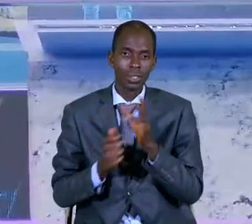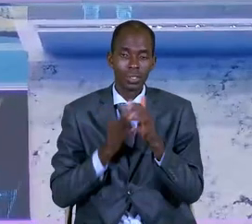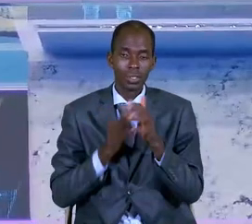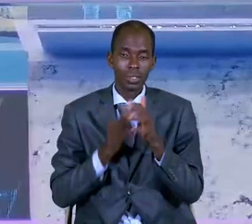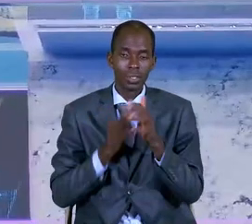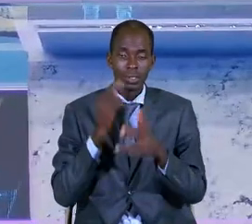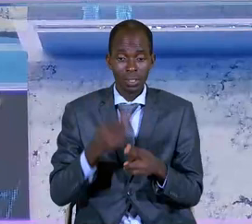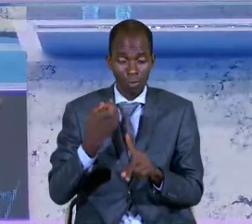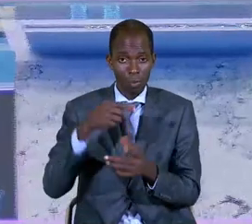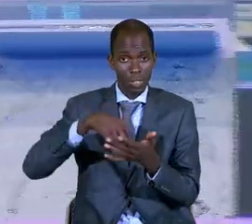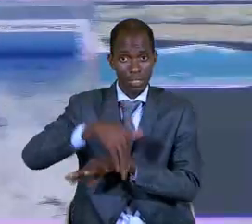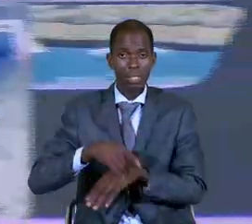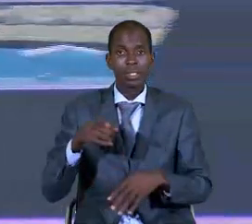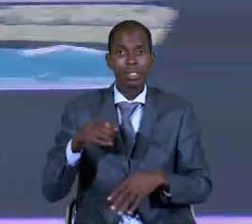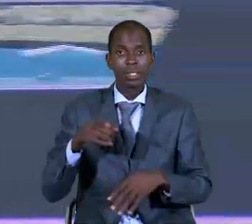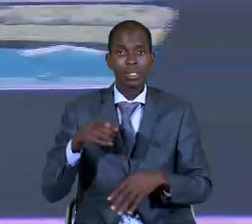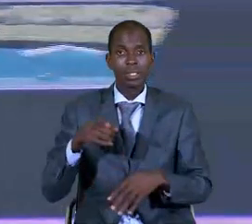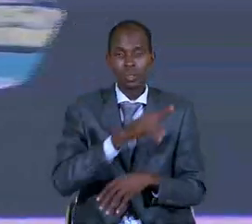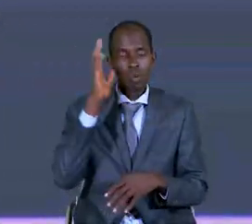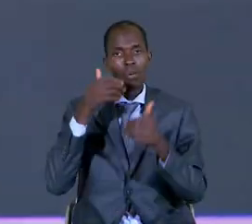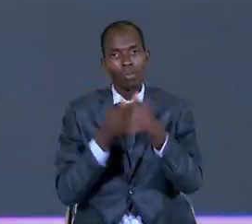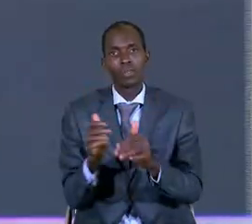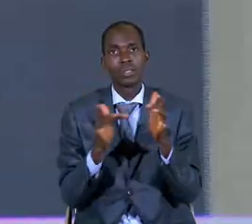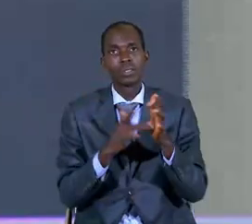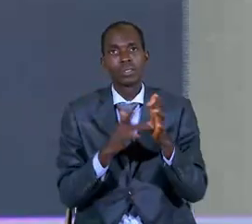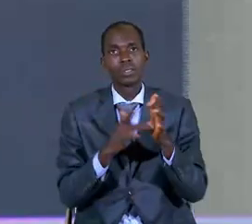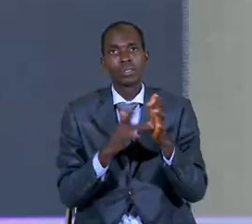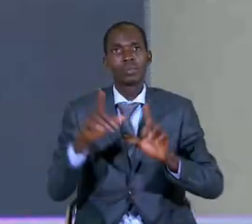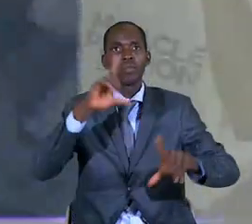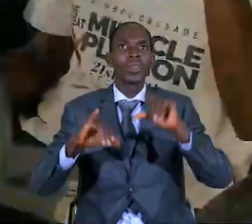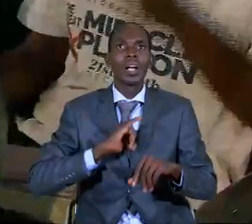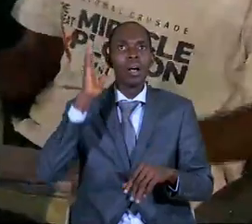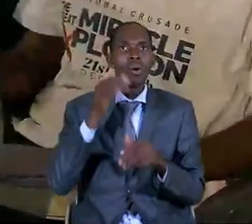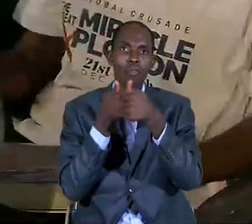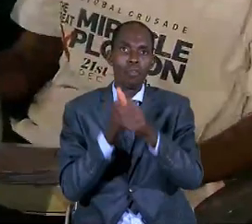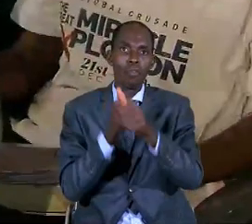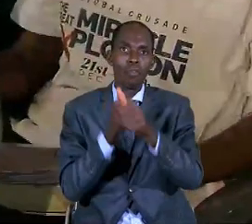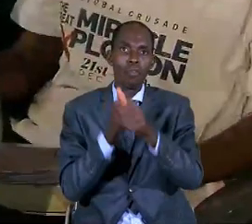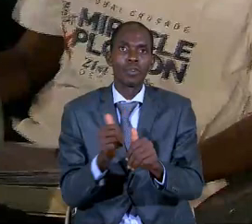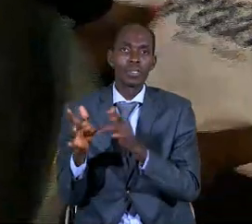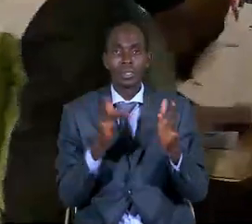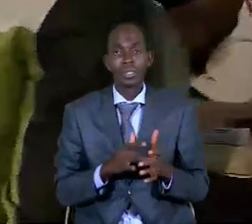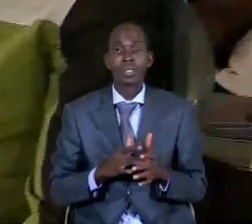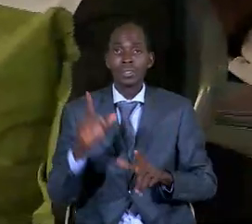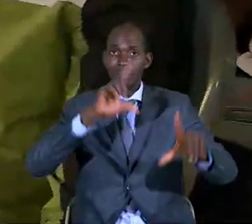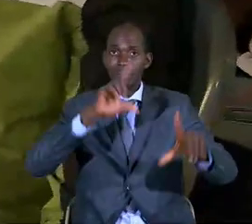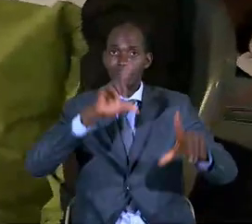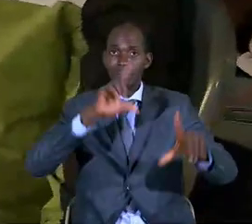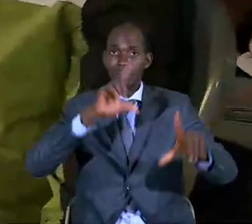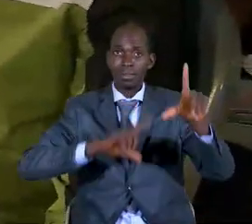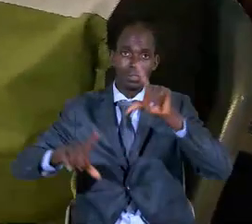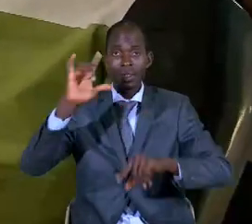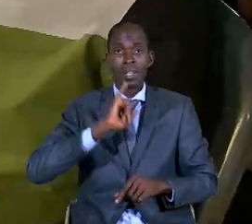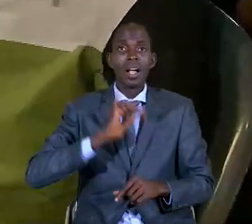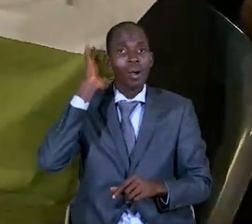this night, you will follow Jesus. I will follow Jesus. Somebody say it aloud. I